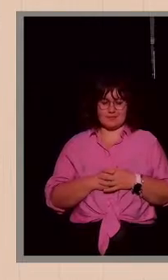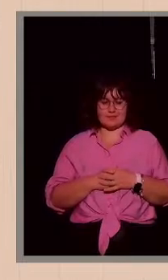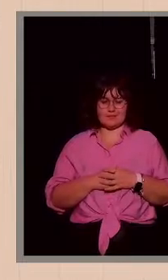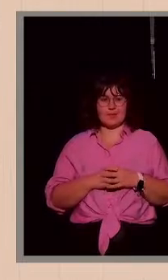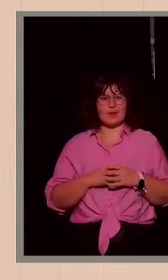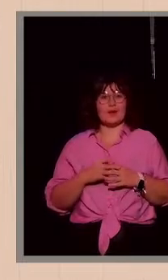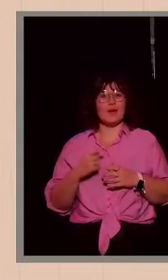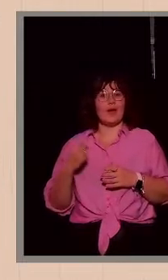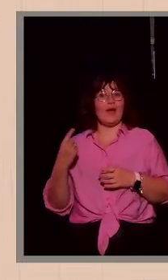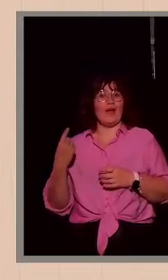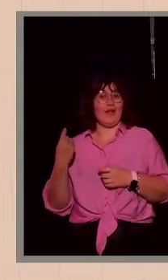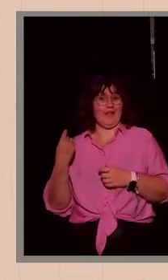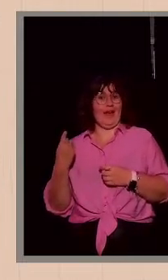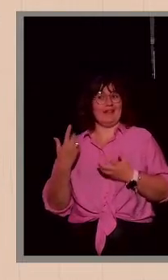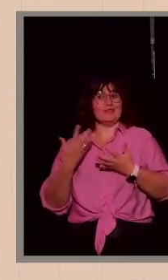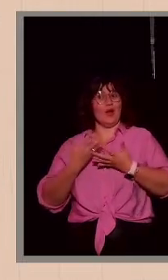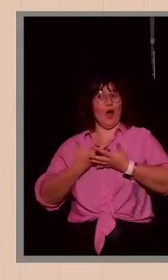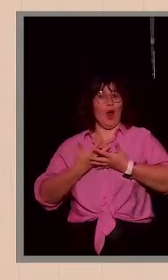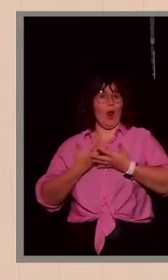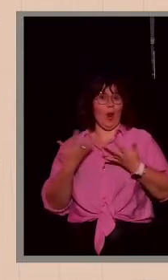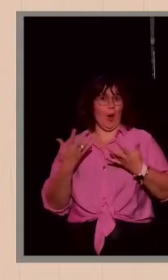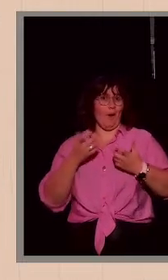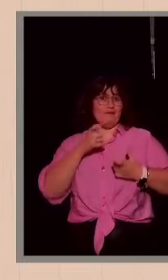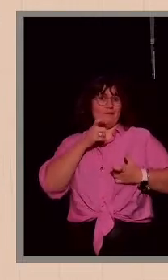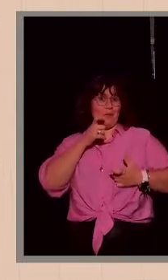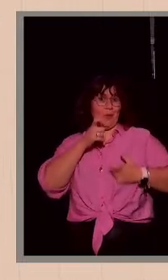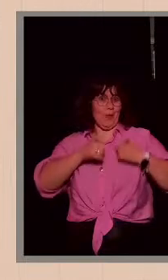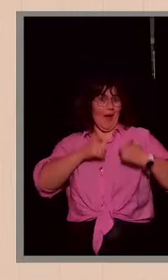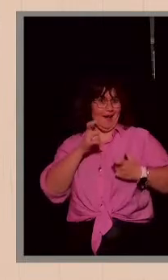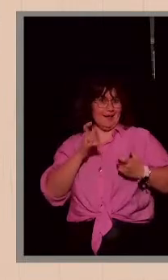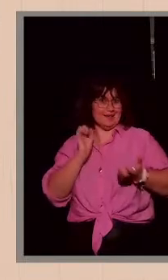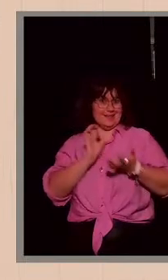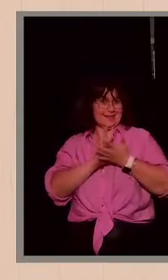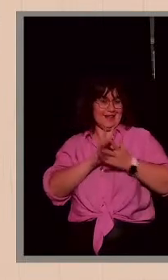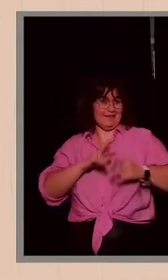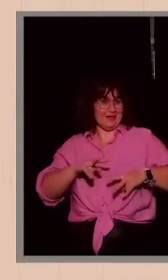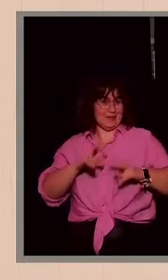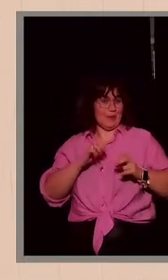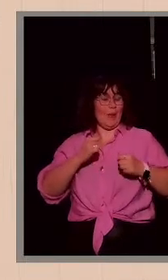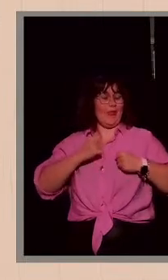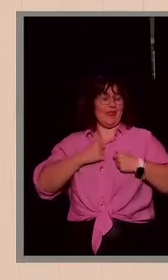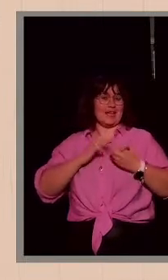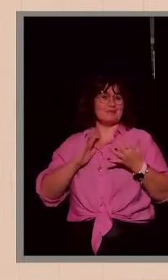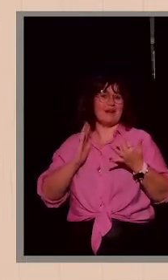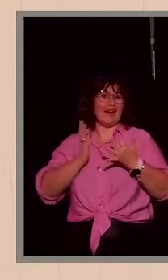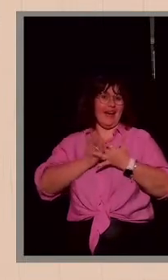that's a lot of words, which is my access adjustment